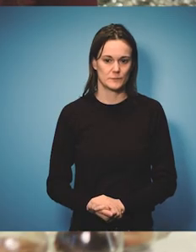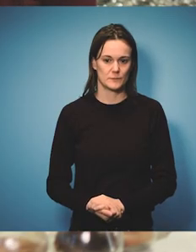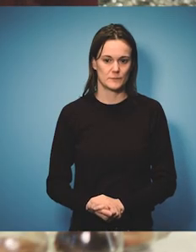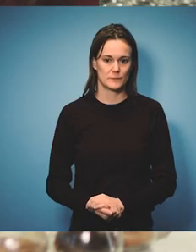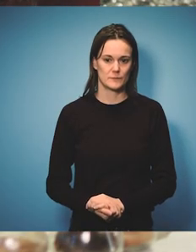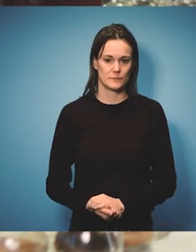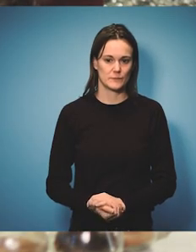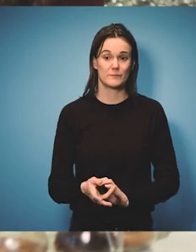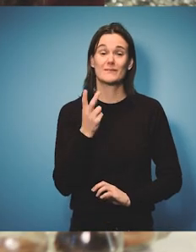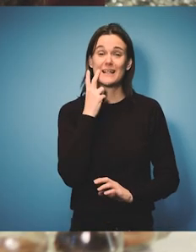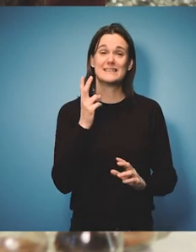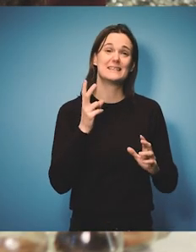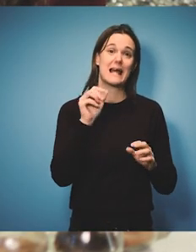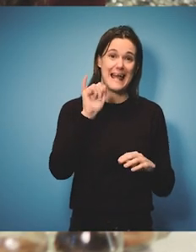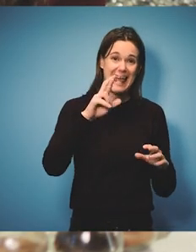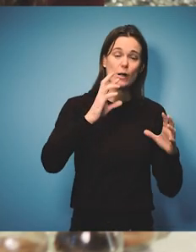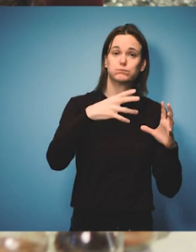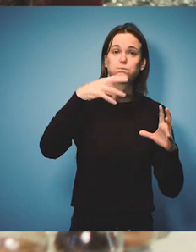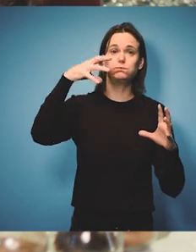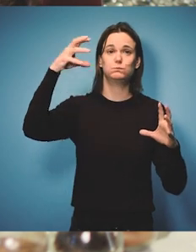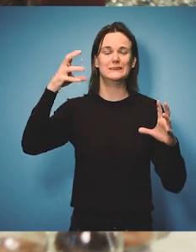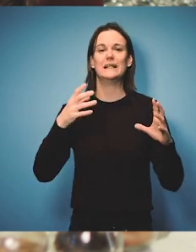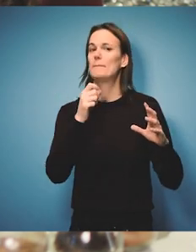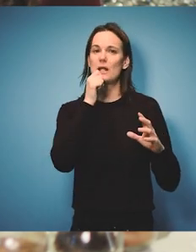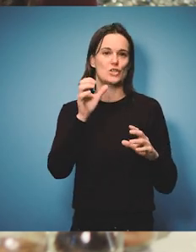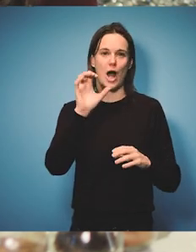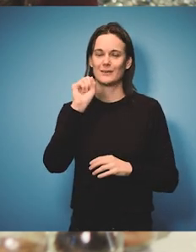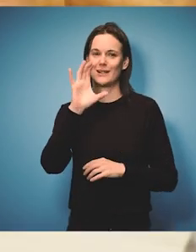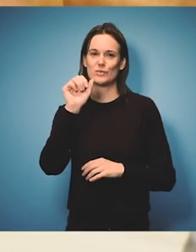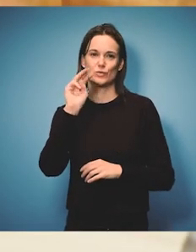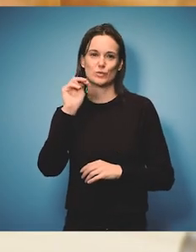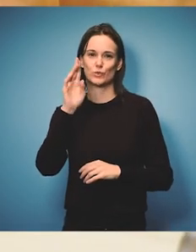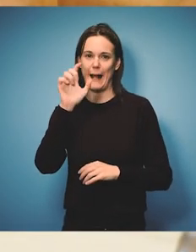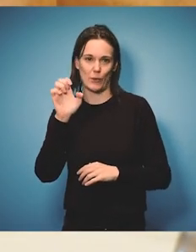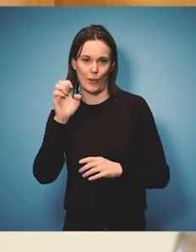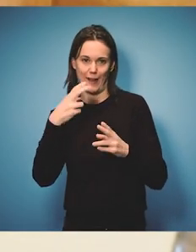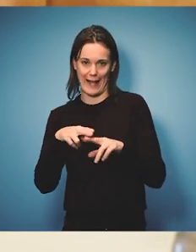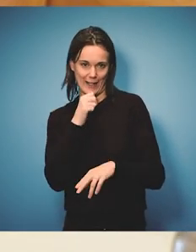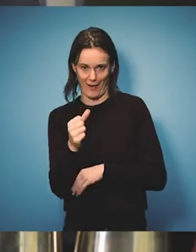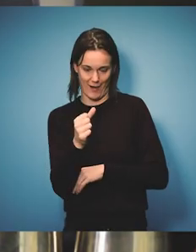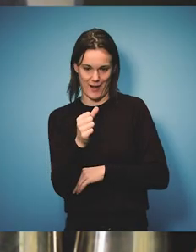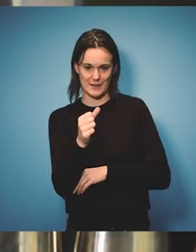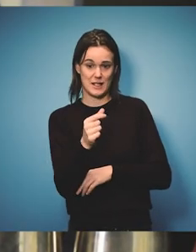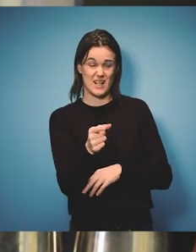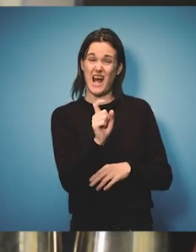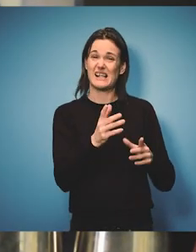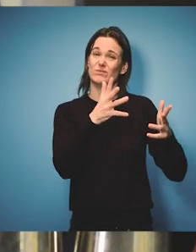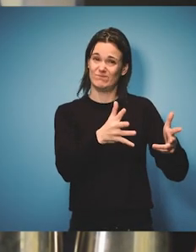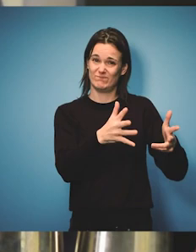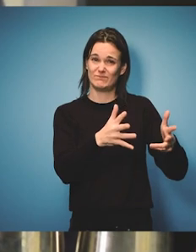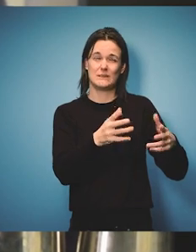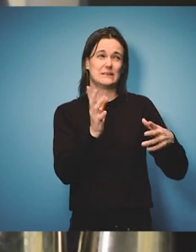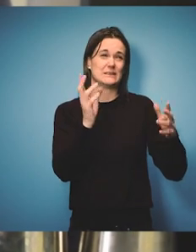minute. So now it's all fluffy and aerated and incorporated. No scrambled eggnog. No scrambled eggs. Yeah. And now you're gonna have to let